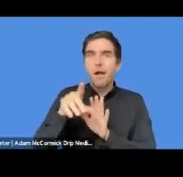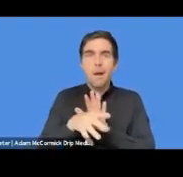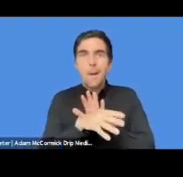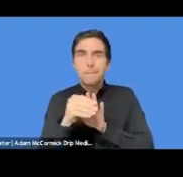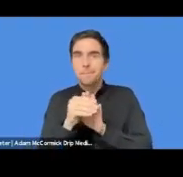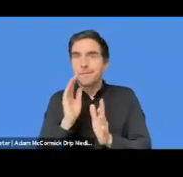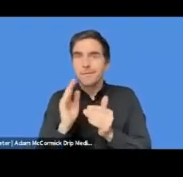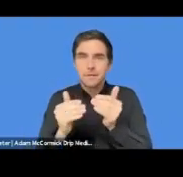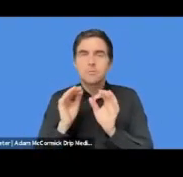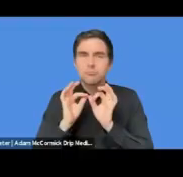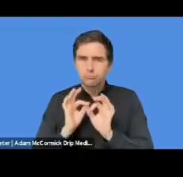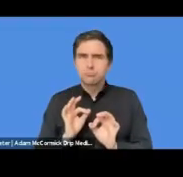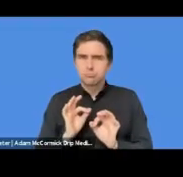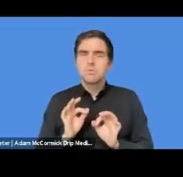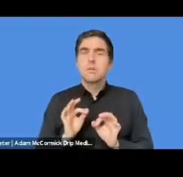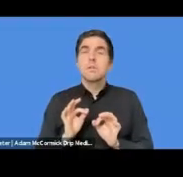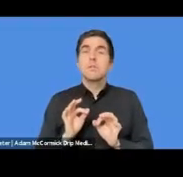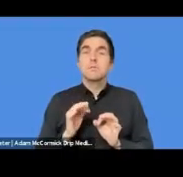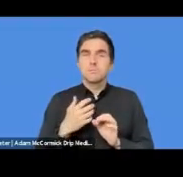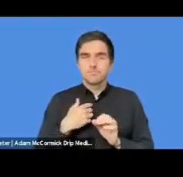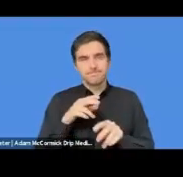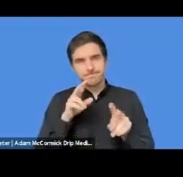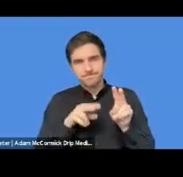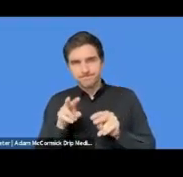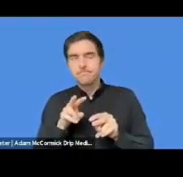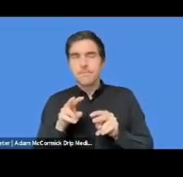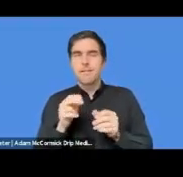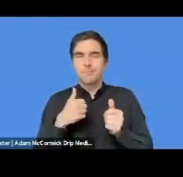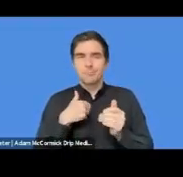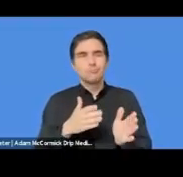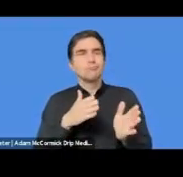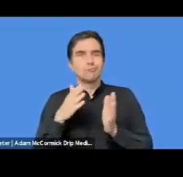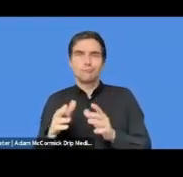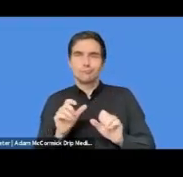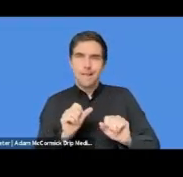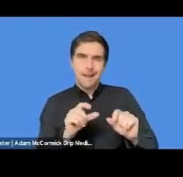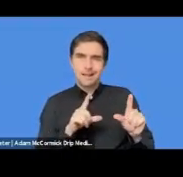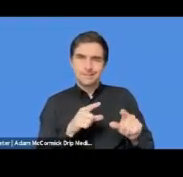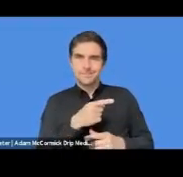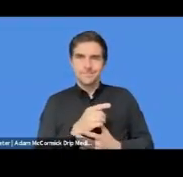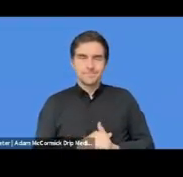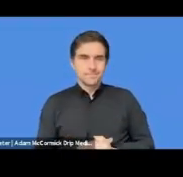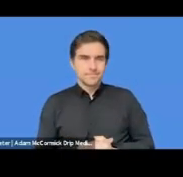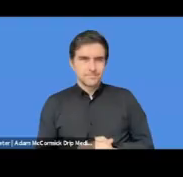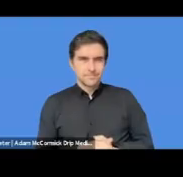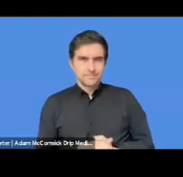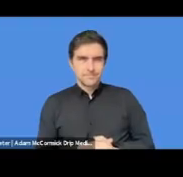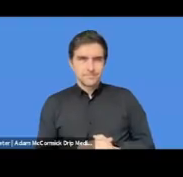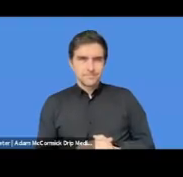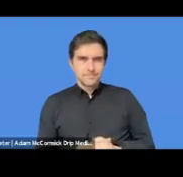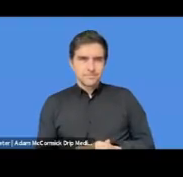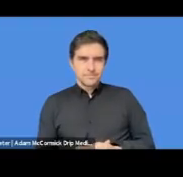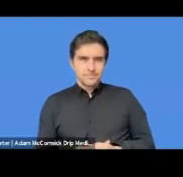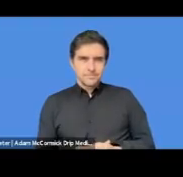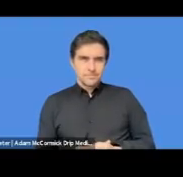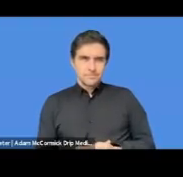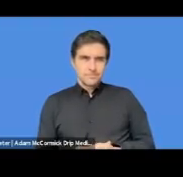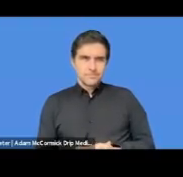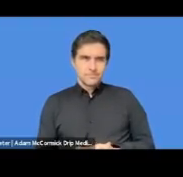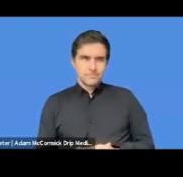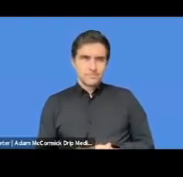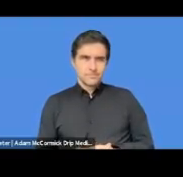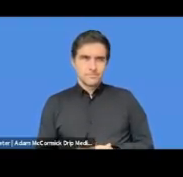we're implementing the single window initiative in a coordinated way. Okay, we can move to the next